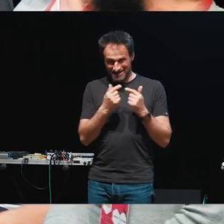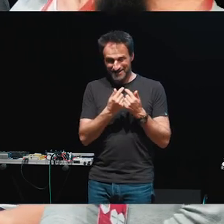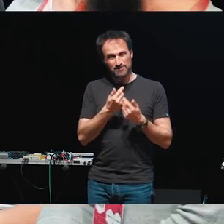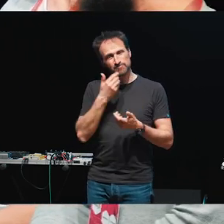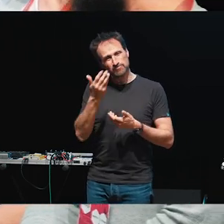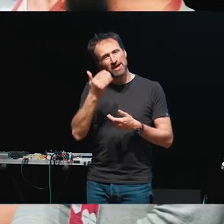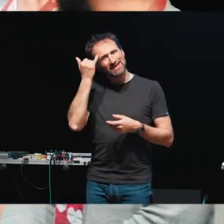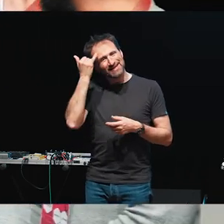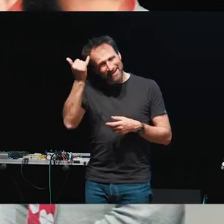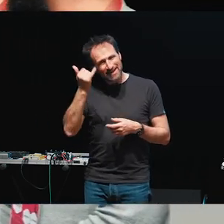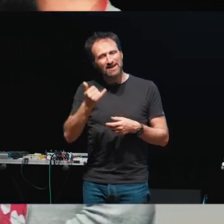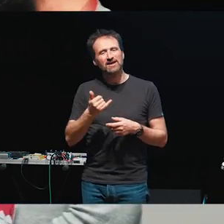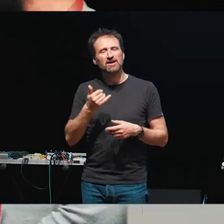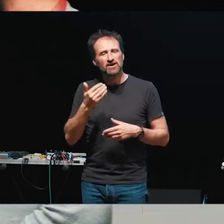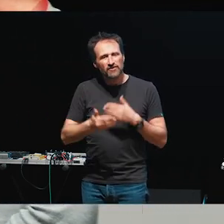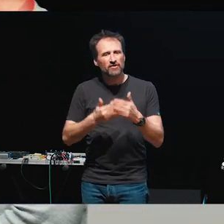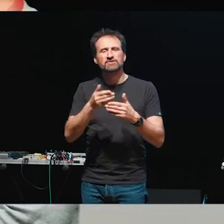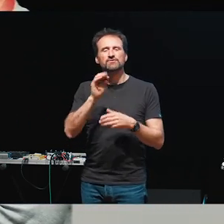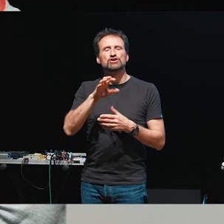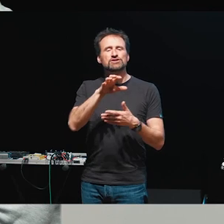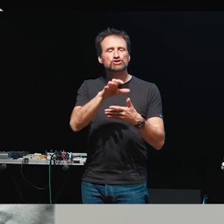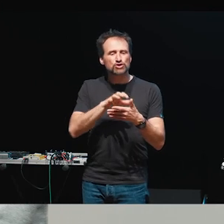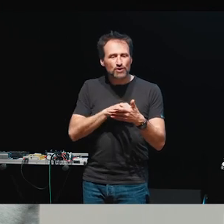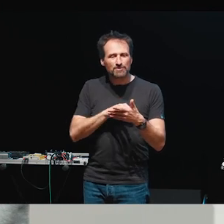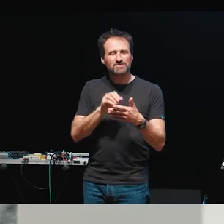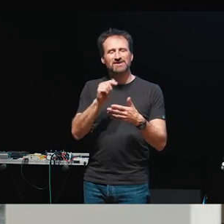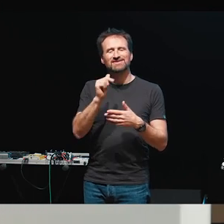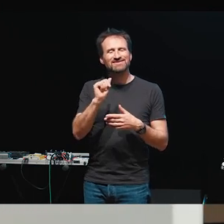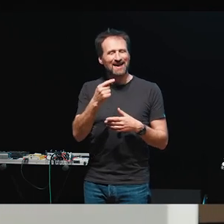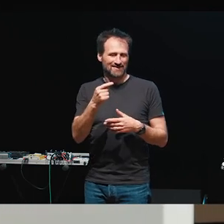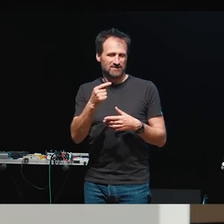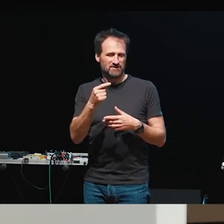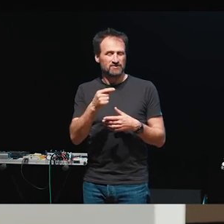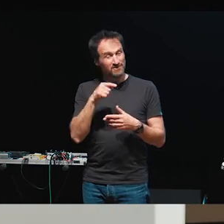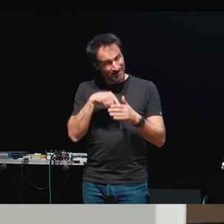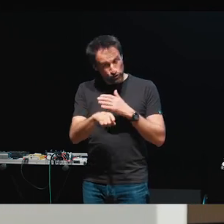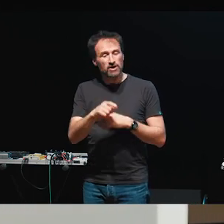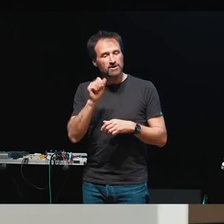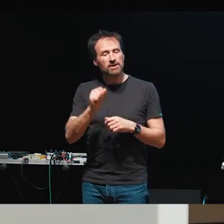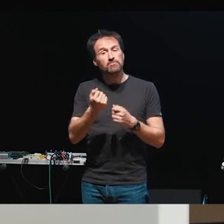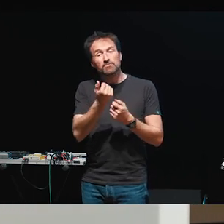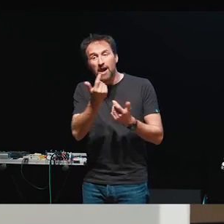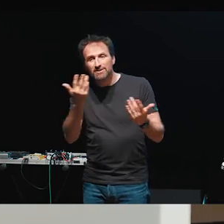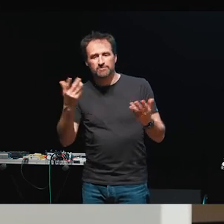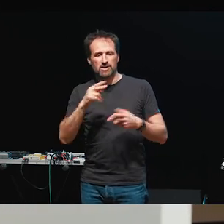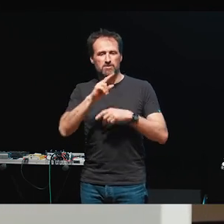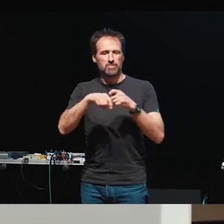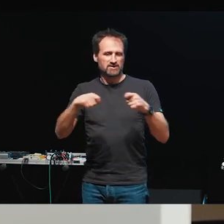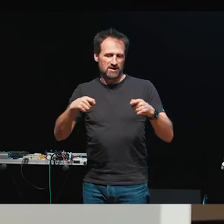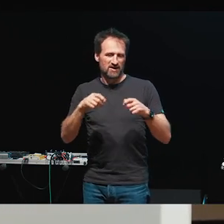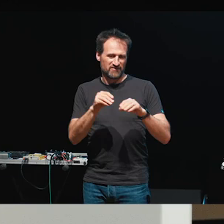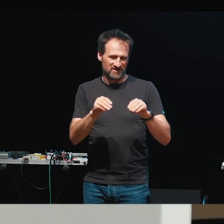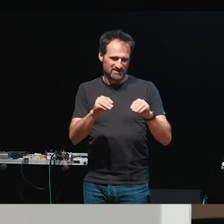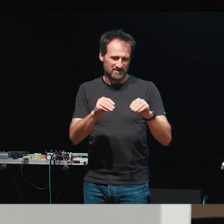so adding a source set attribute to script tag, which would essentially allow you to produce multiple bundles, assuming